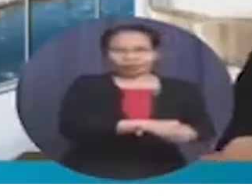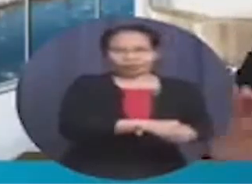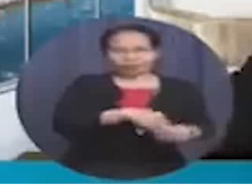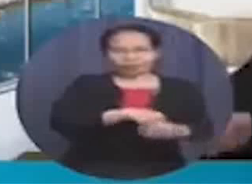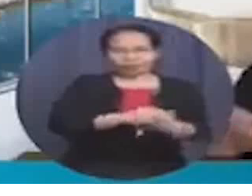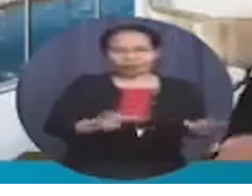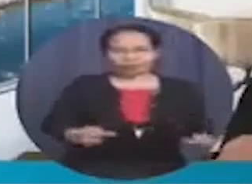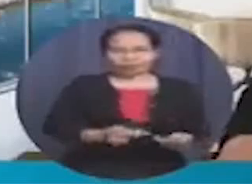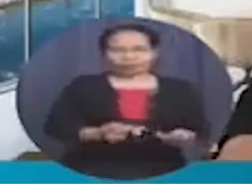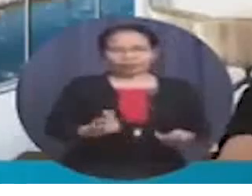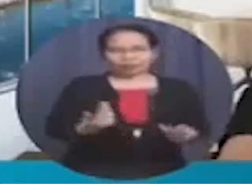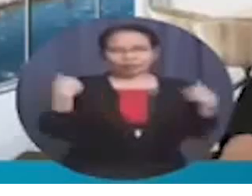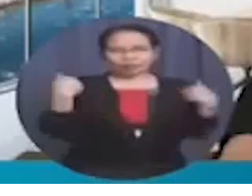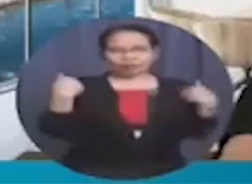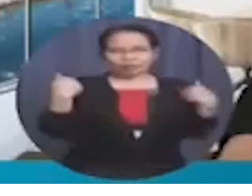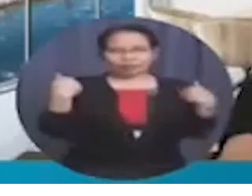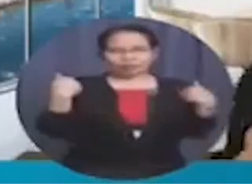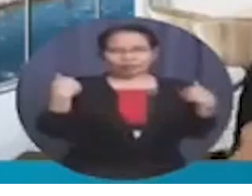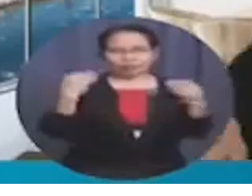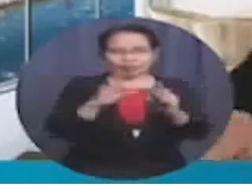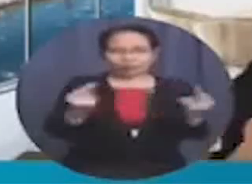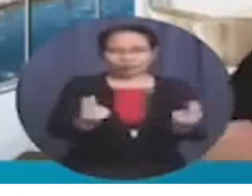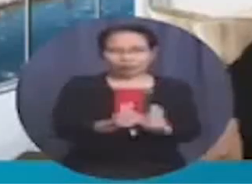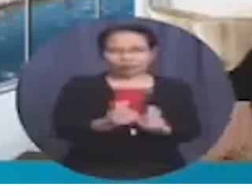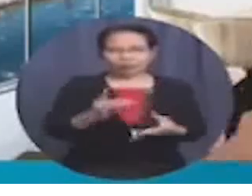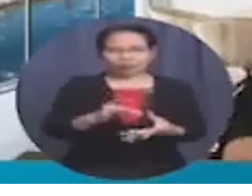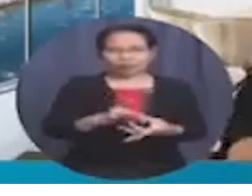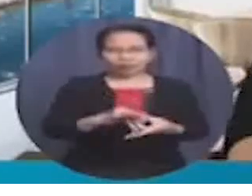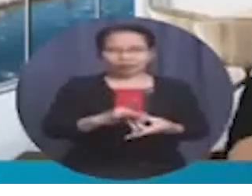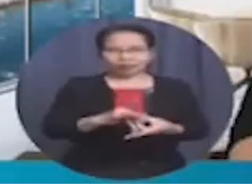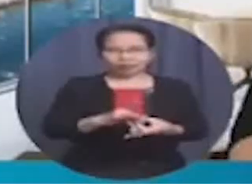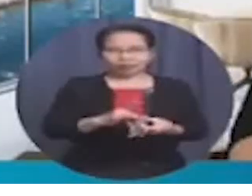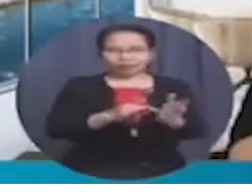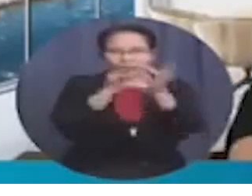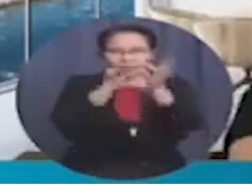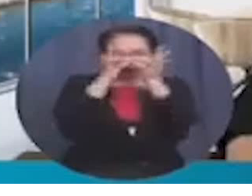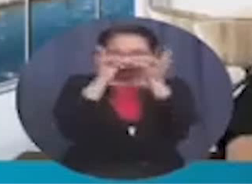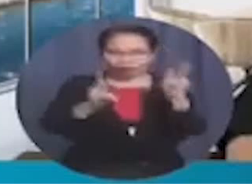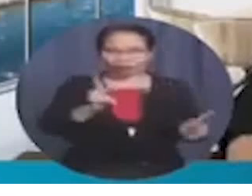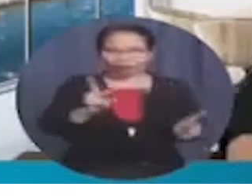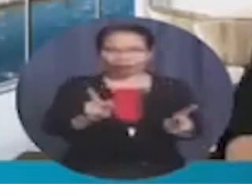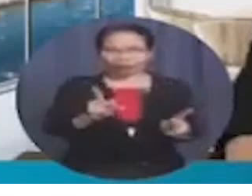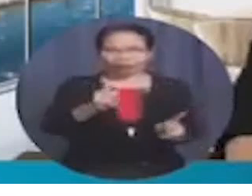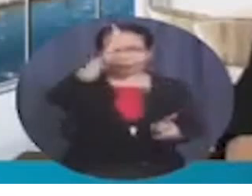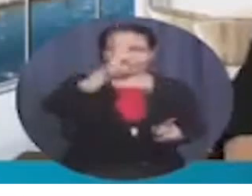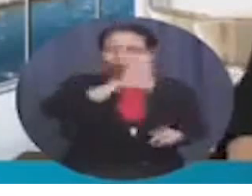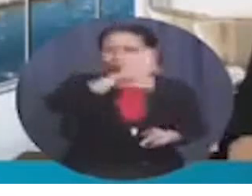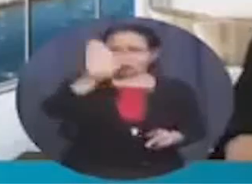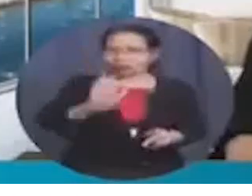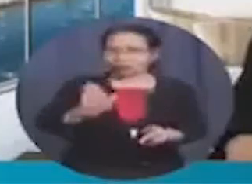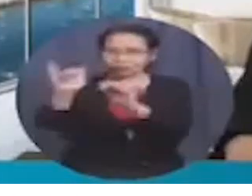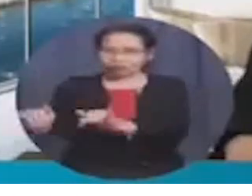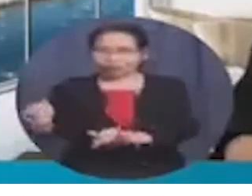in a place where there are the congregation of the drug addicts. God can never be